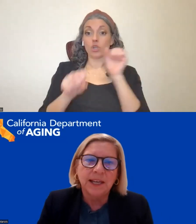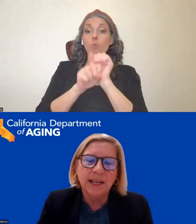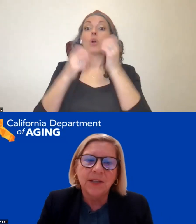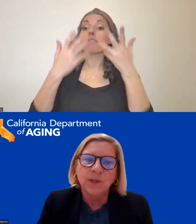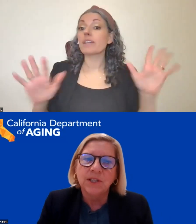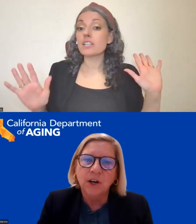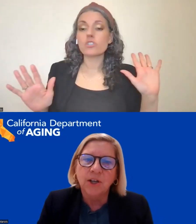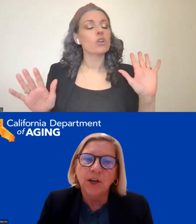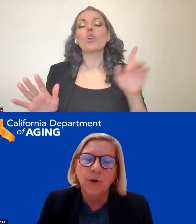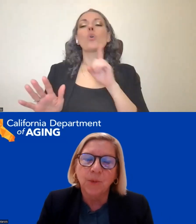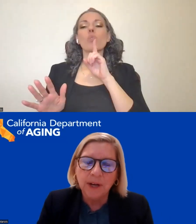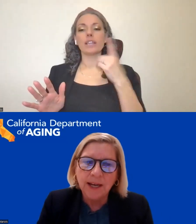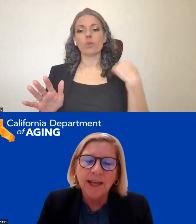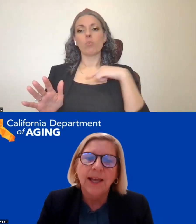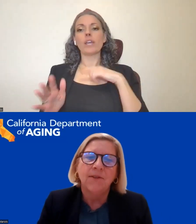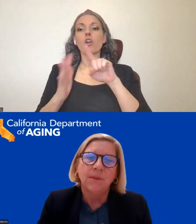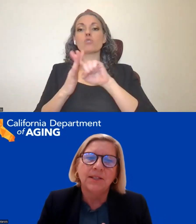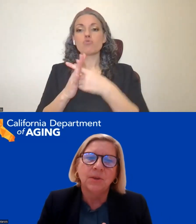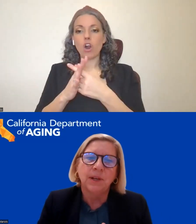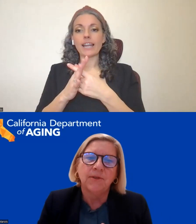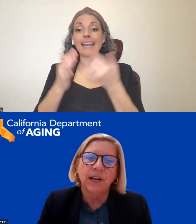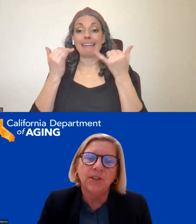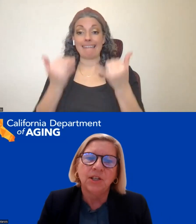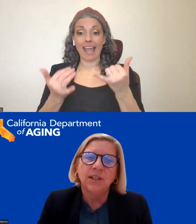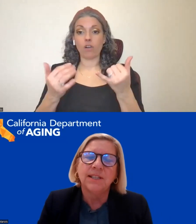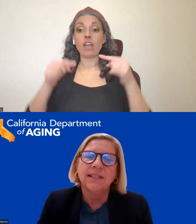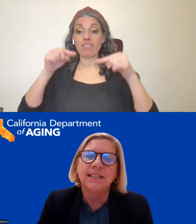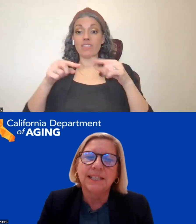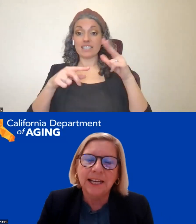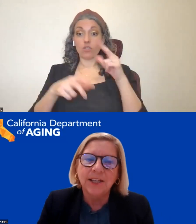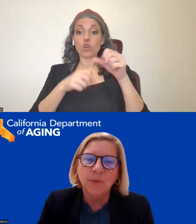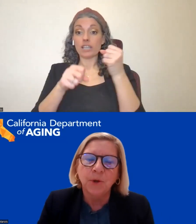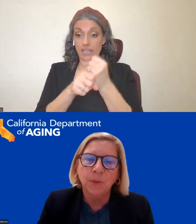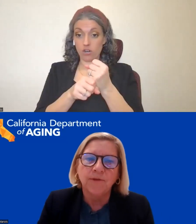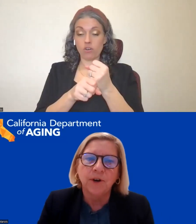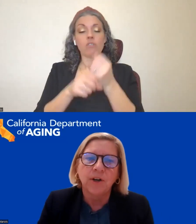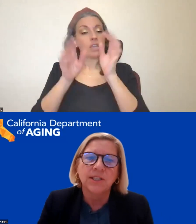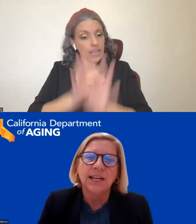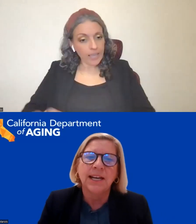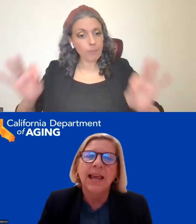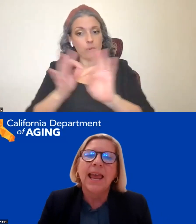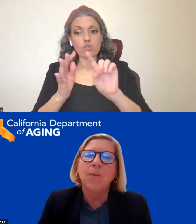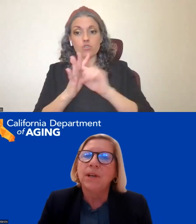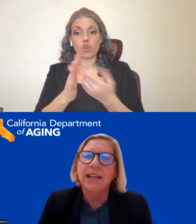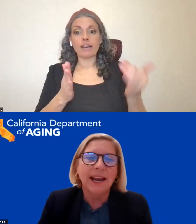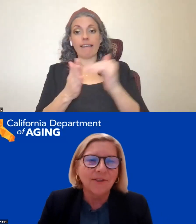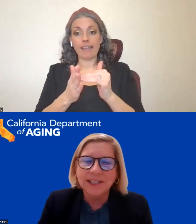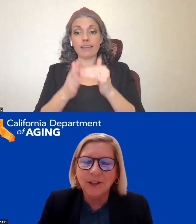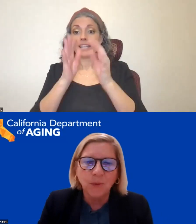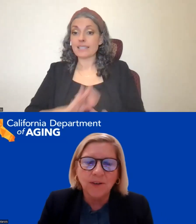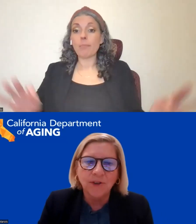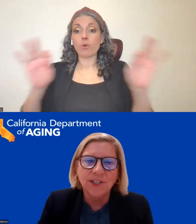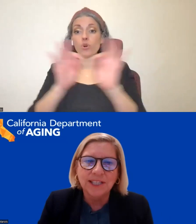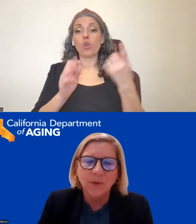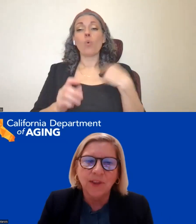just beginning as we start year 3 of the Master Plan for Aging. This is a 10-year blueprint for our state, and we need every